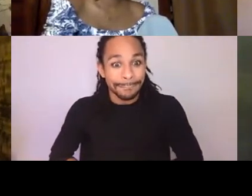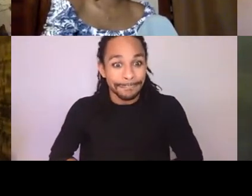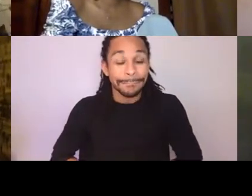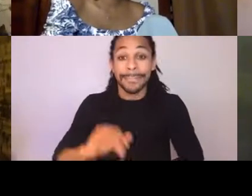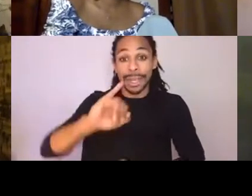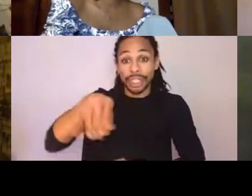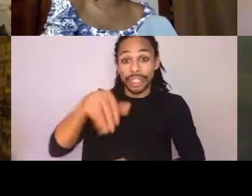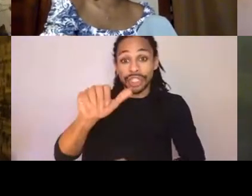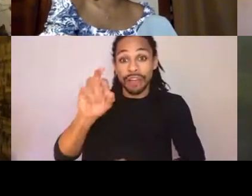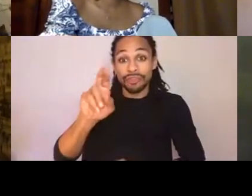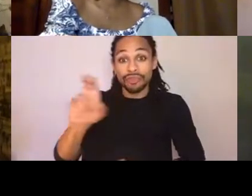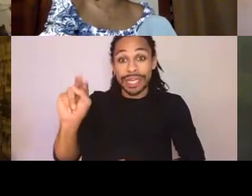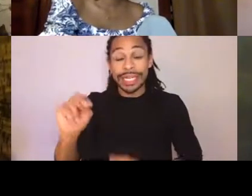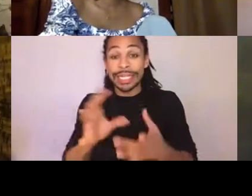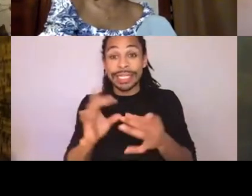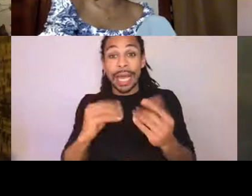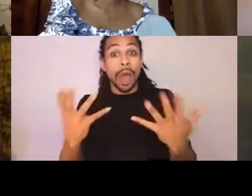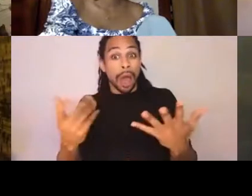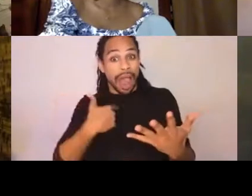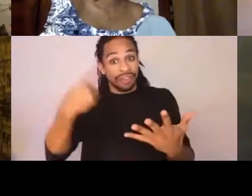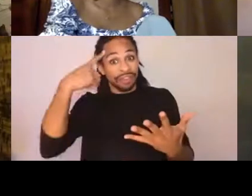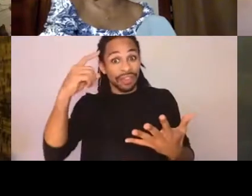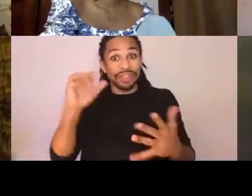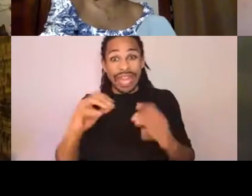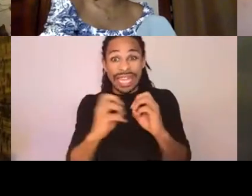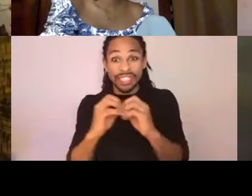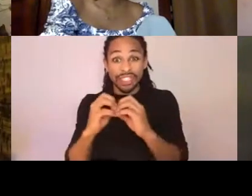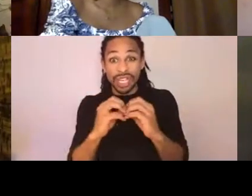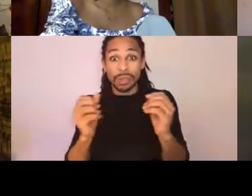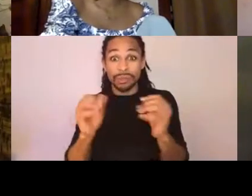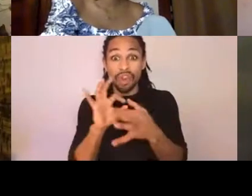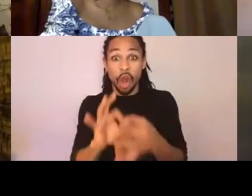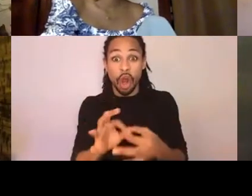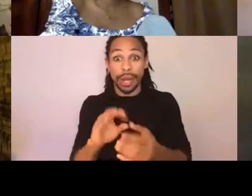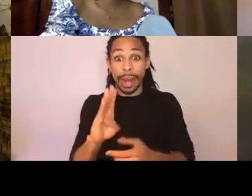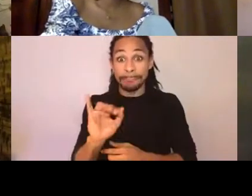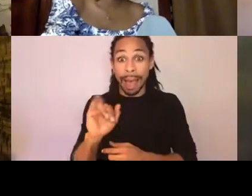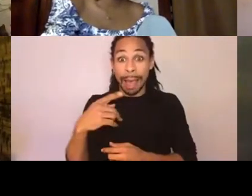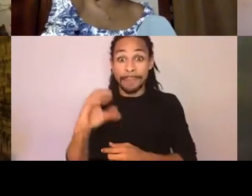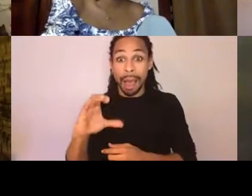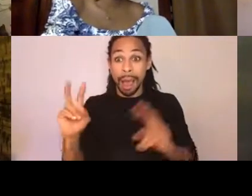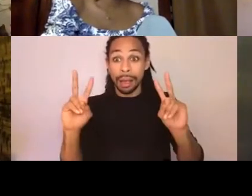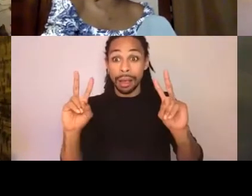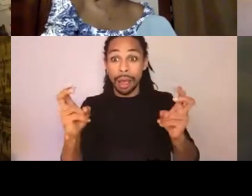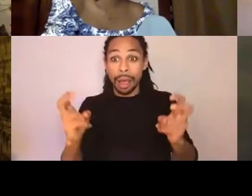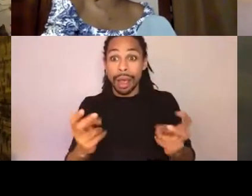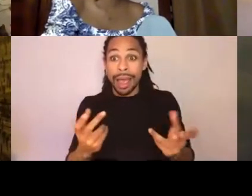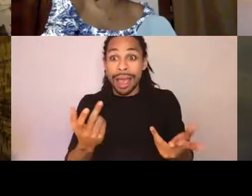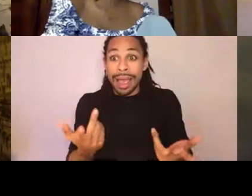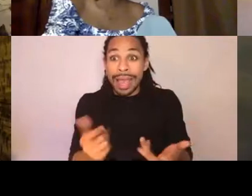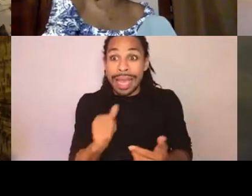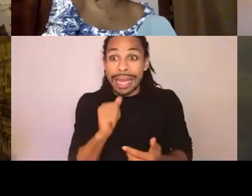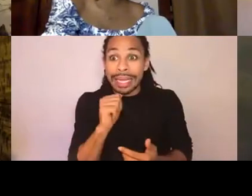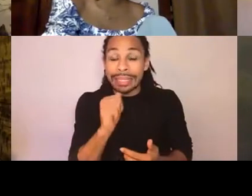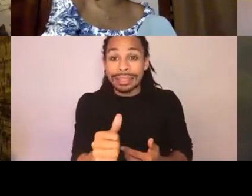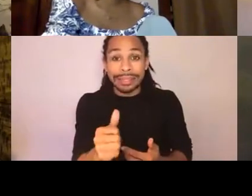I'll say that I think the tension with the term is, it's not unlike the tension that we were talking about earlier